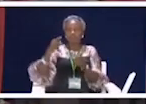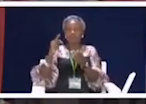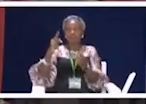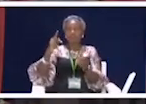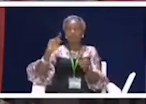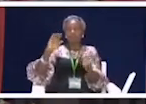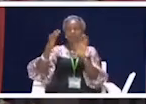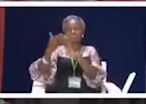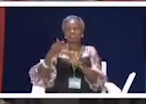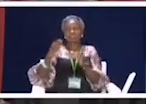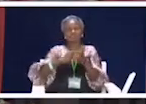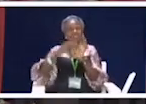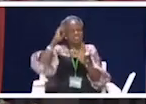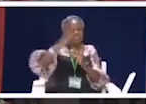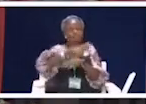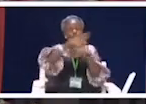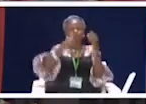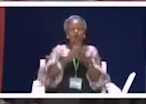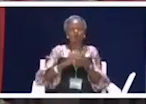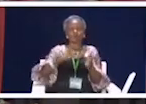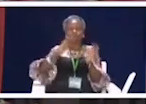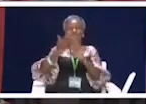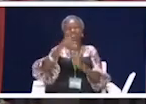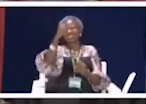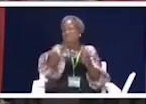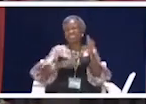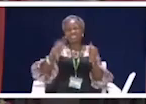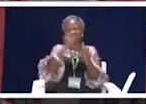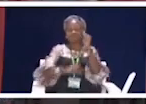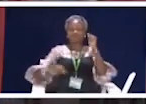words, he's all present everywhere.